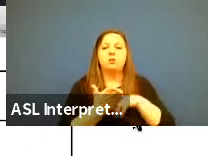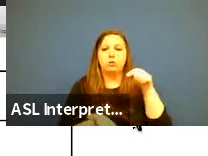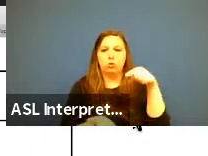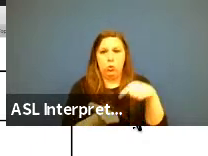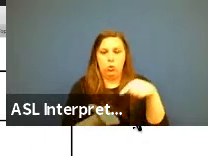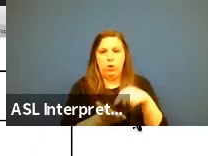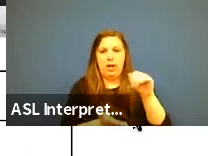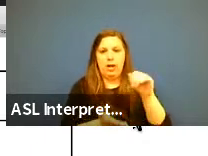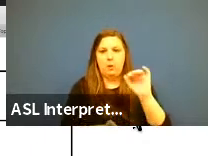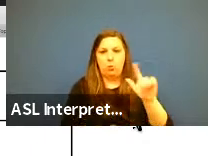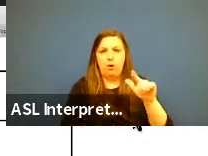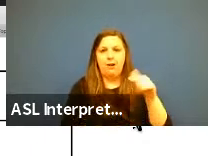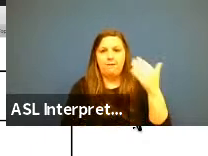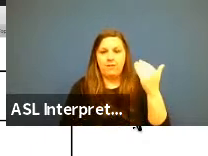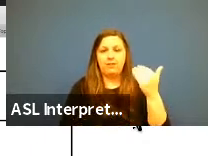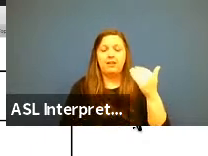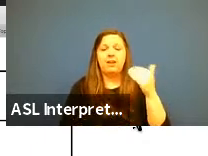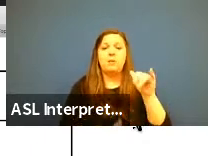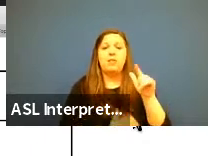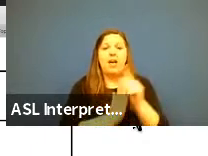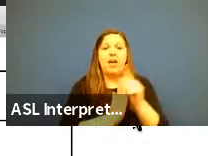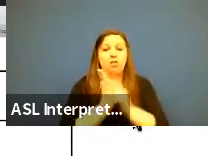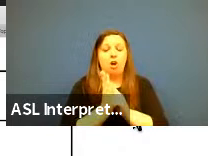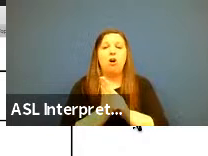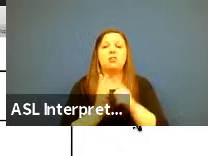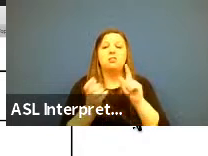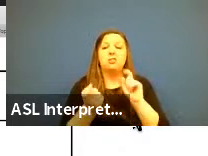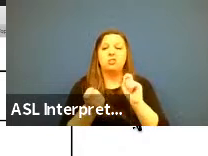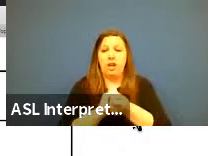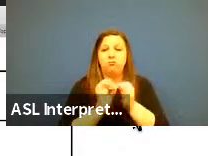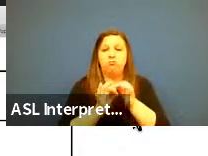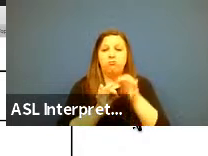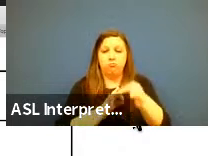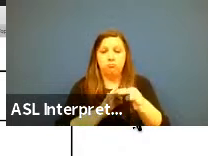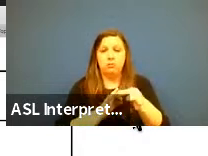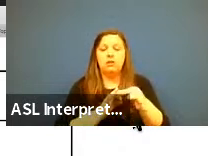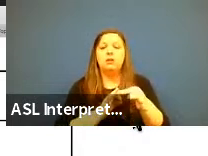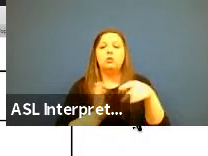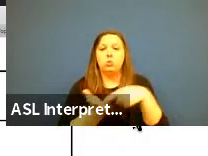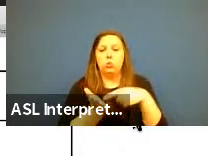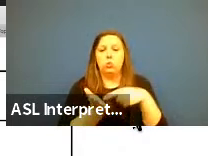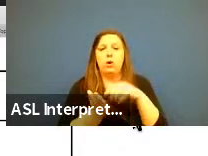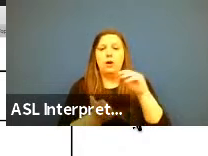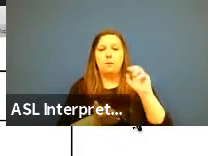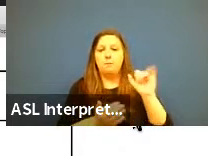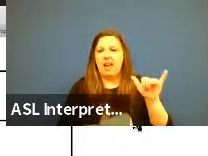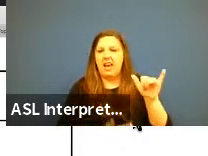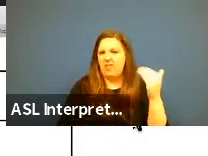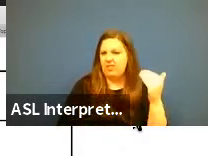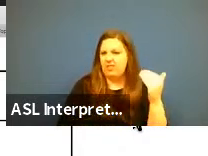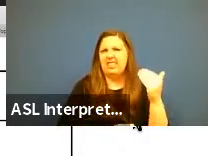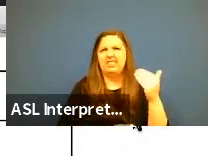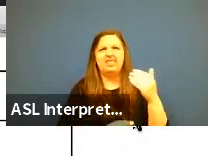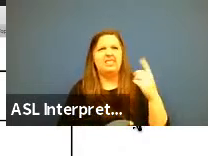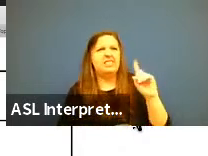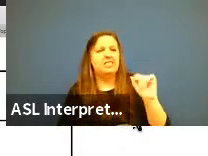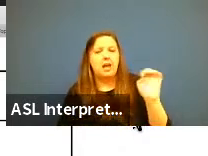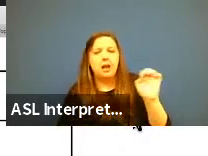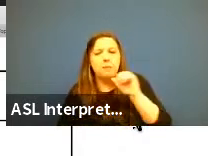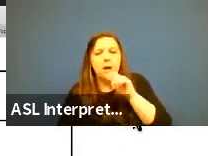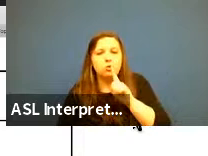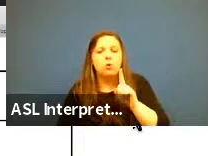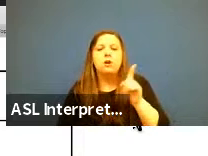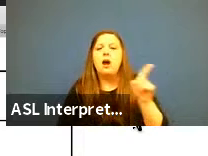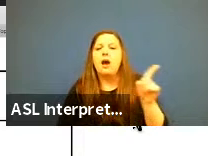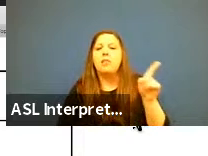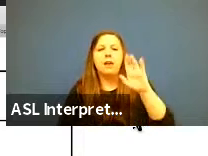changed and moved it down to May 15th, I believe. I know it was in May, may not be 15th. And they never did change it